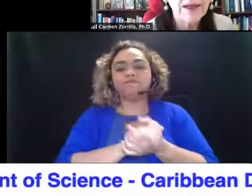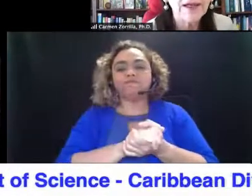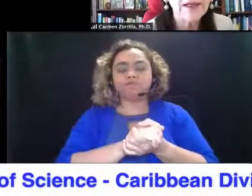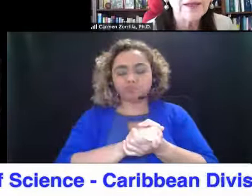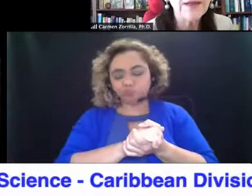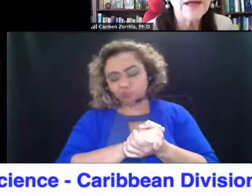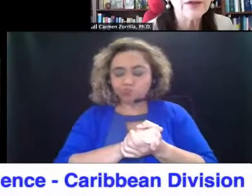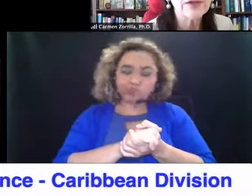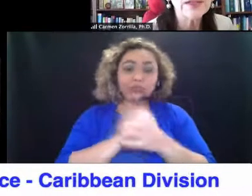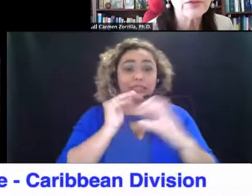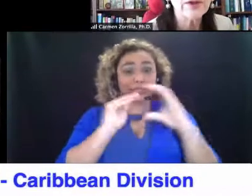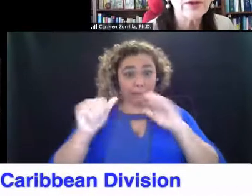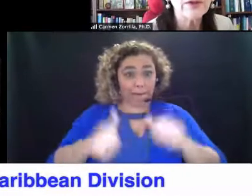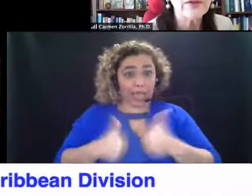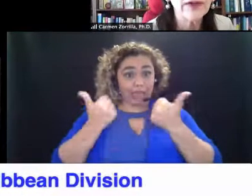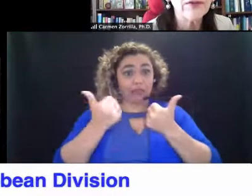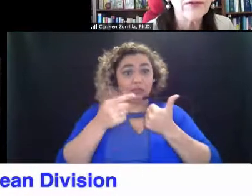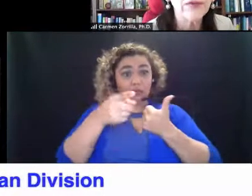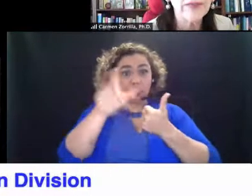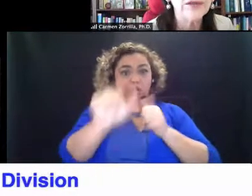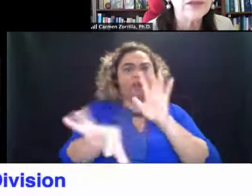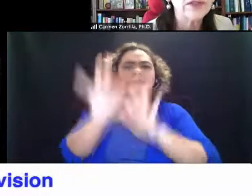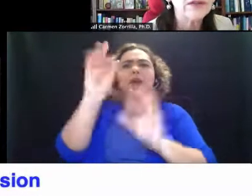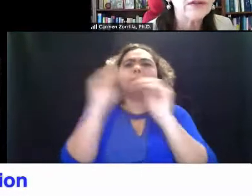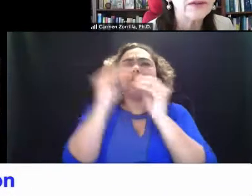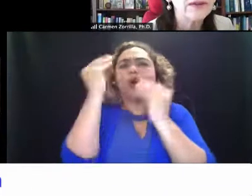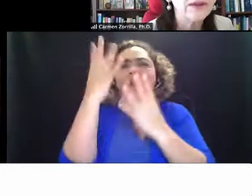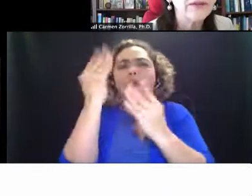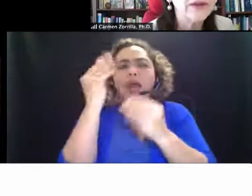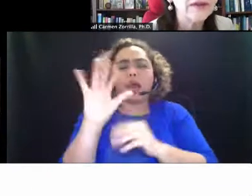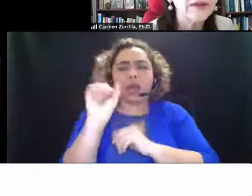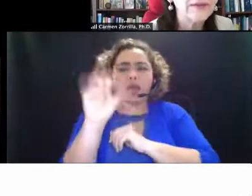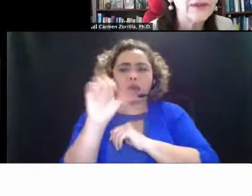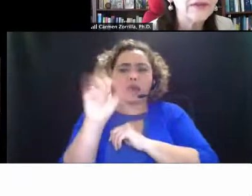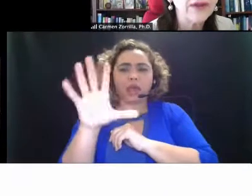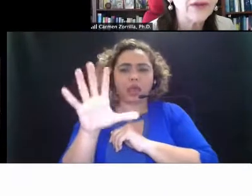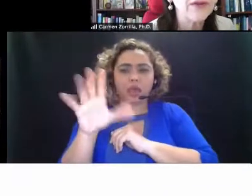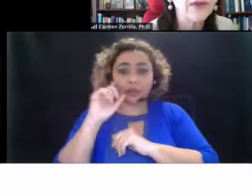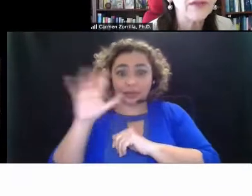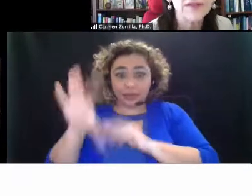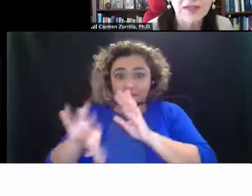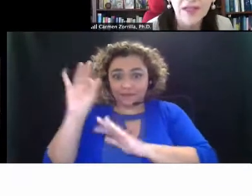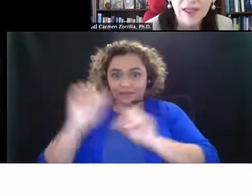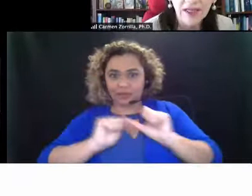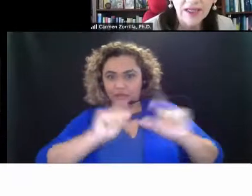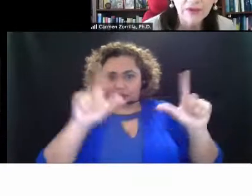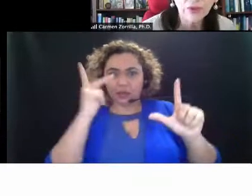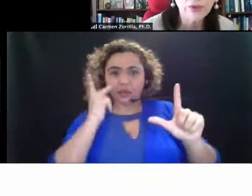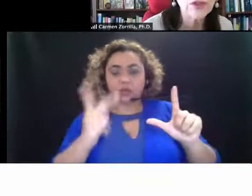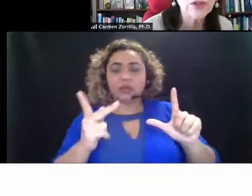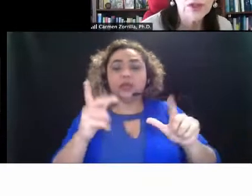an email address where you can find information. It's, let me see if I can find it. It's